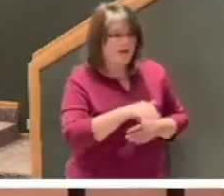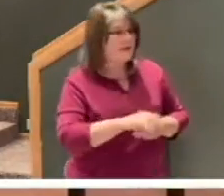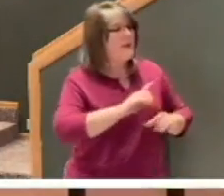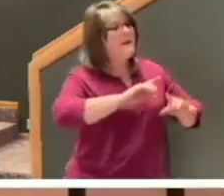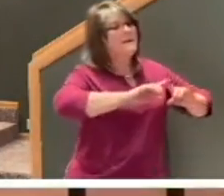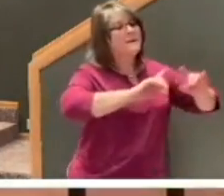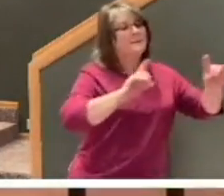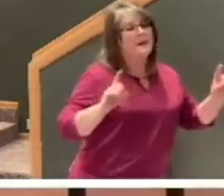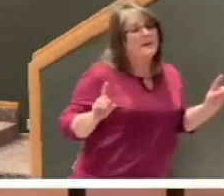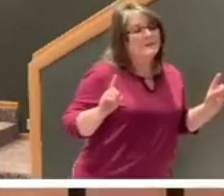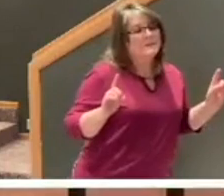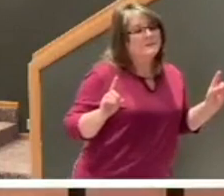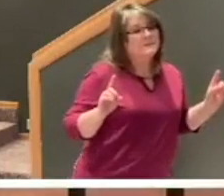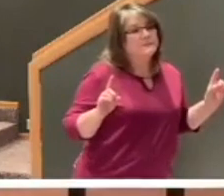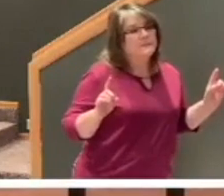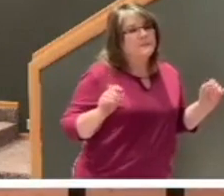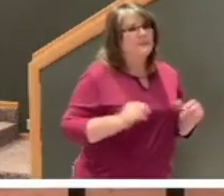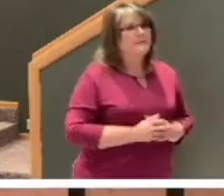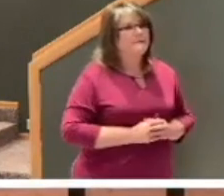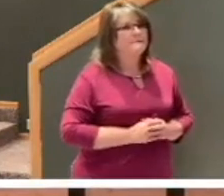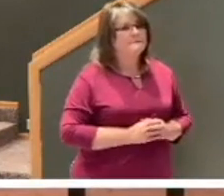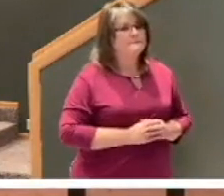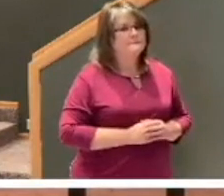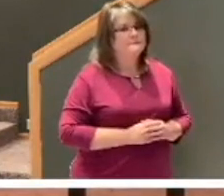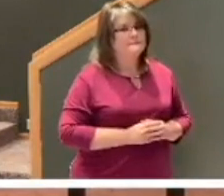but you know,